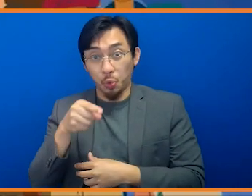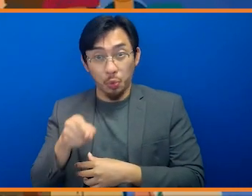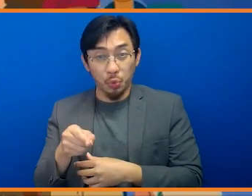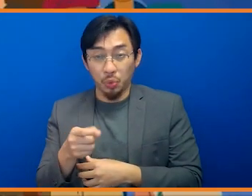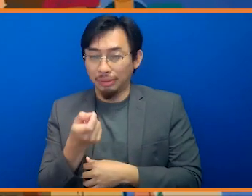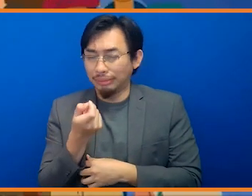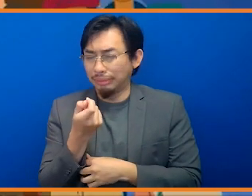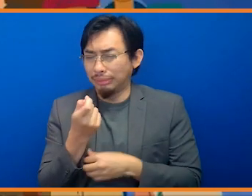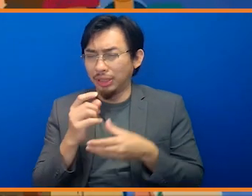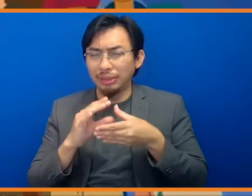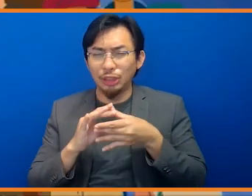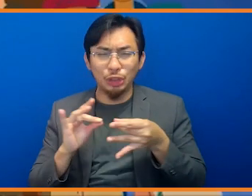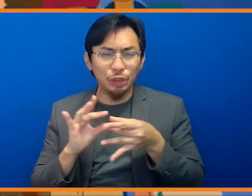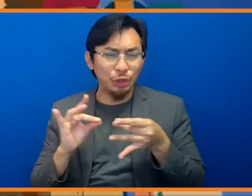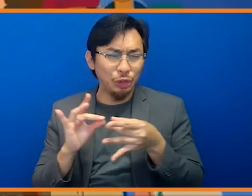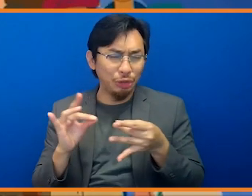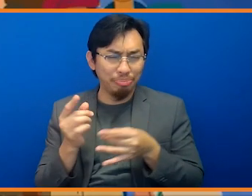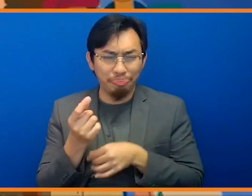narrative sense.